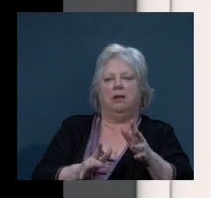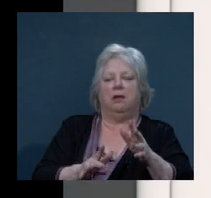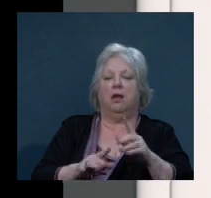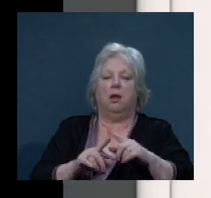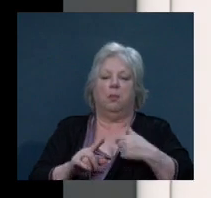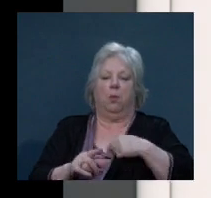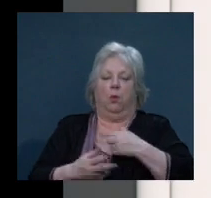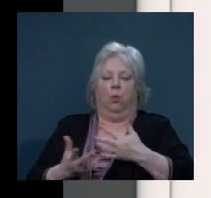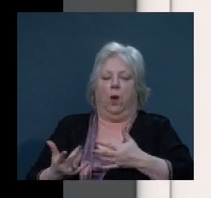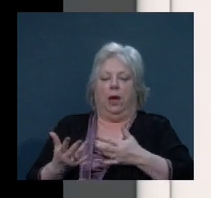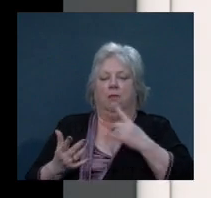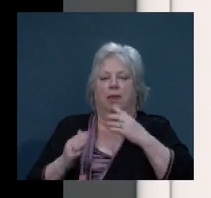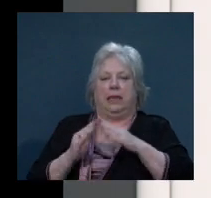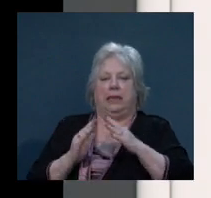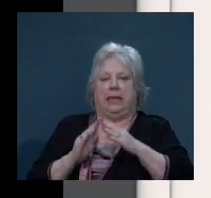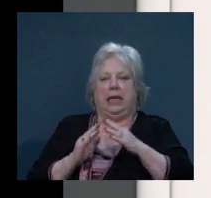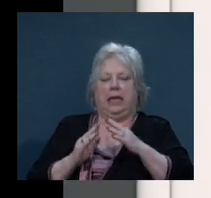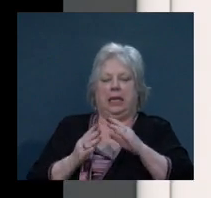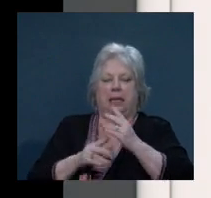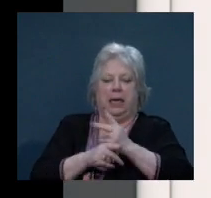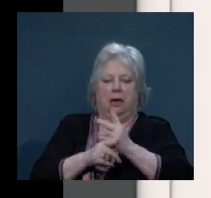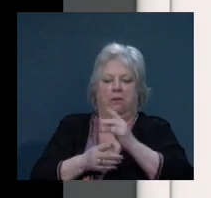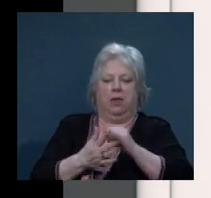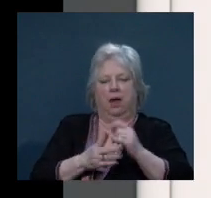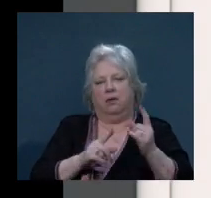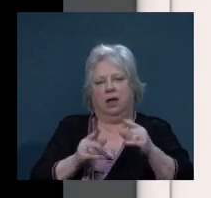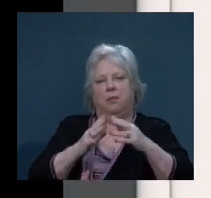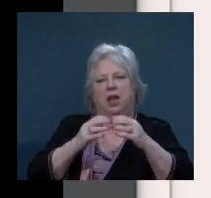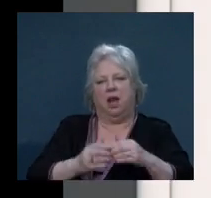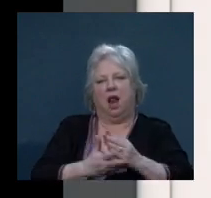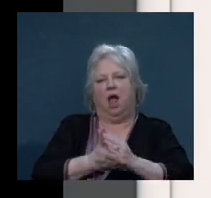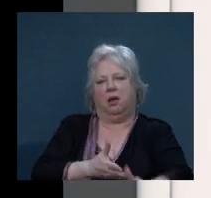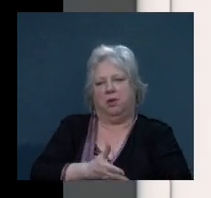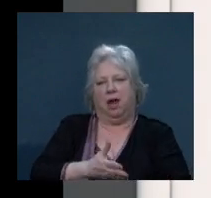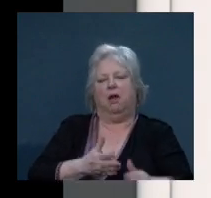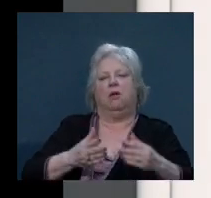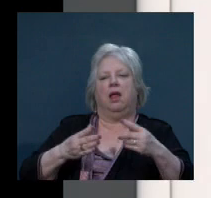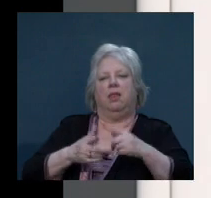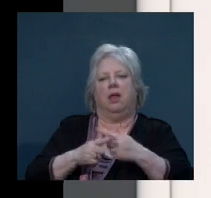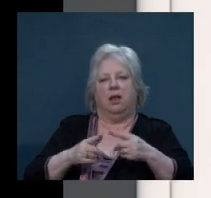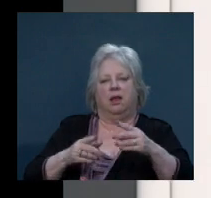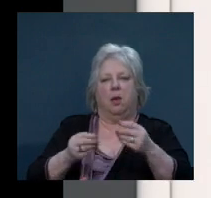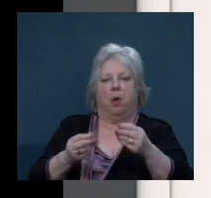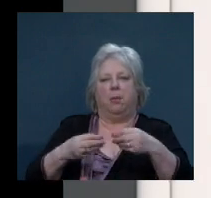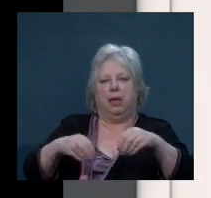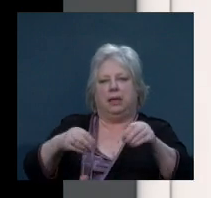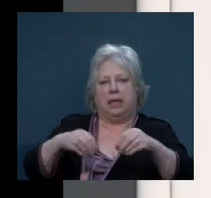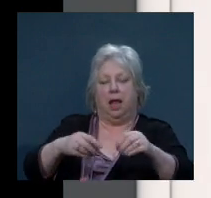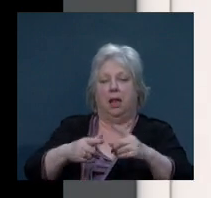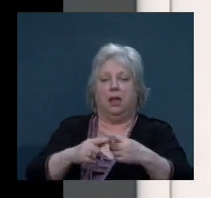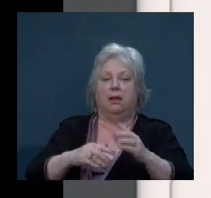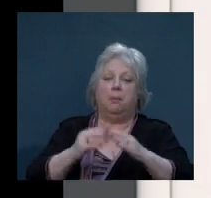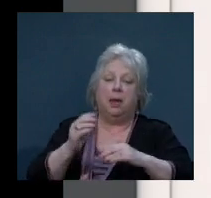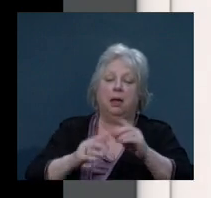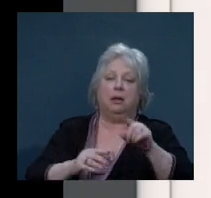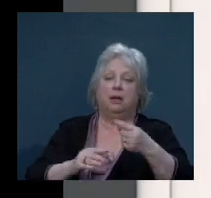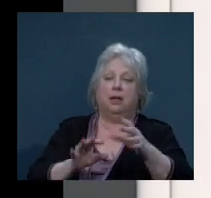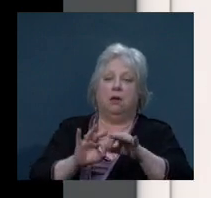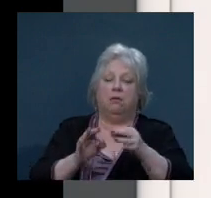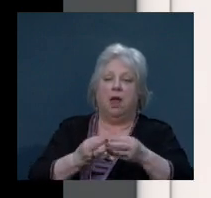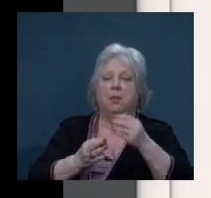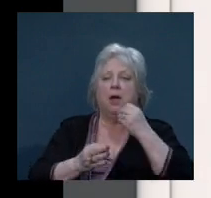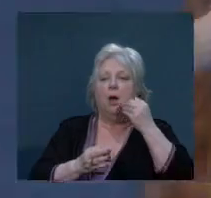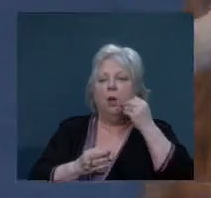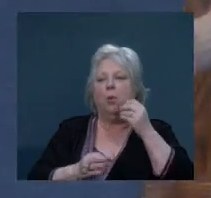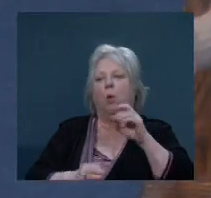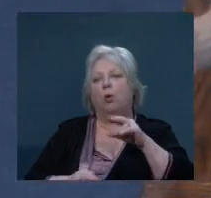city to take care of that. We're waiting for, someone to come and knock them down and have the property for sale. And then build a single family home or